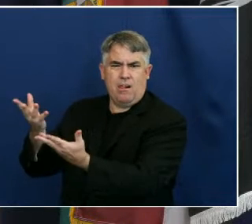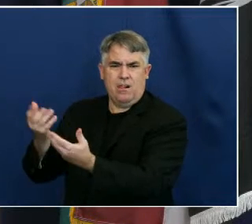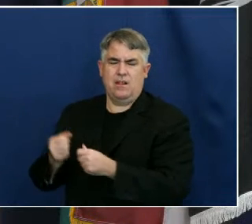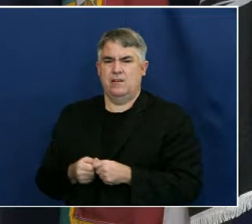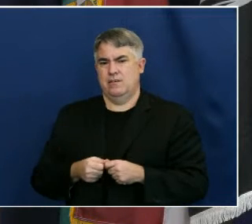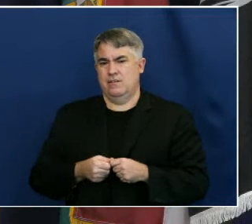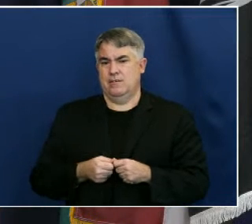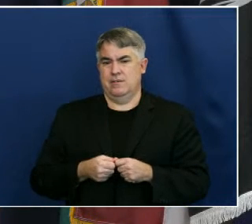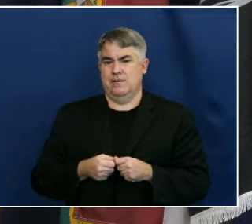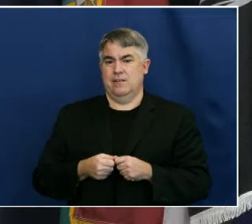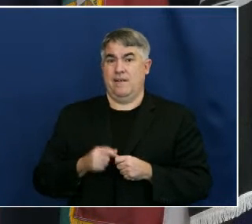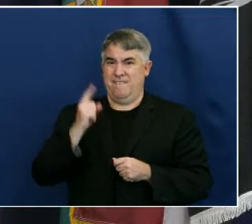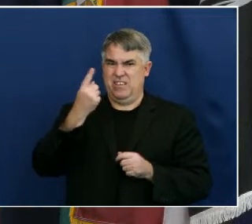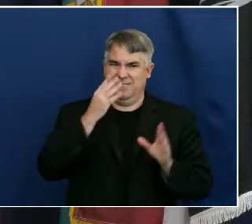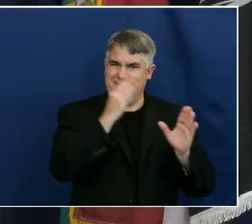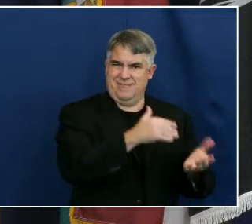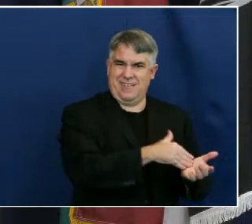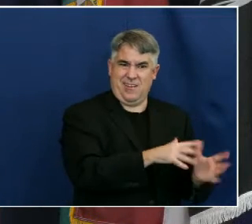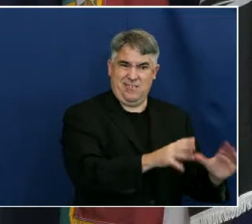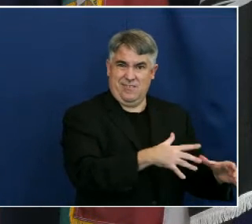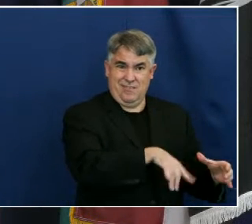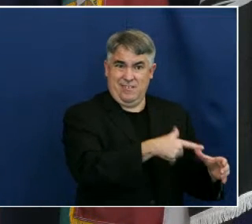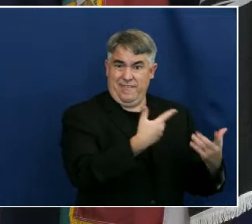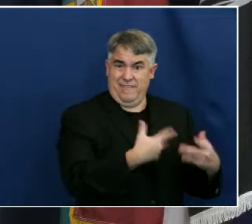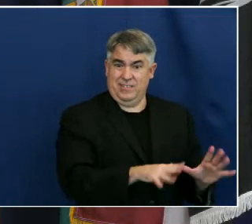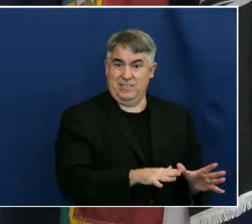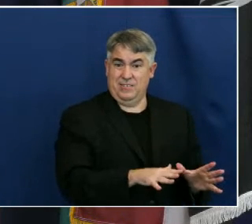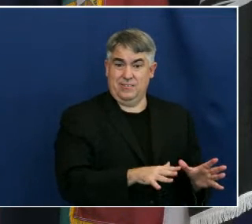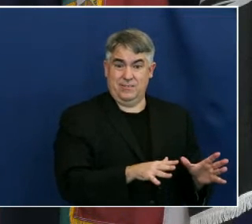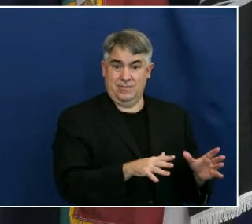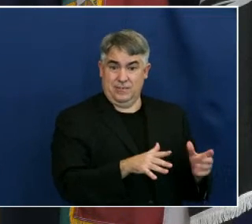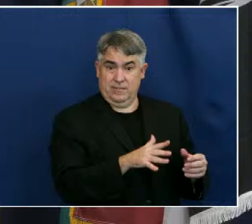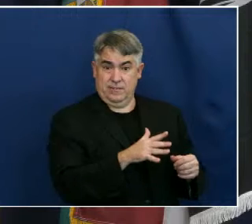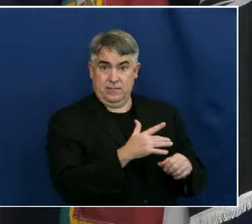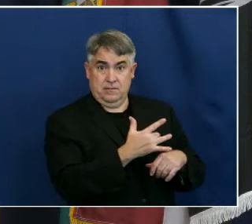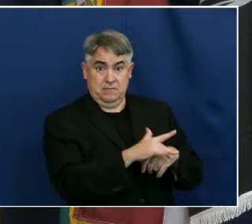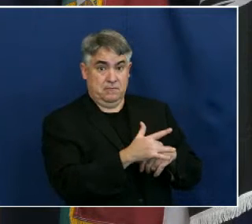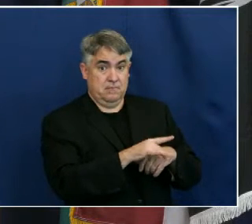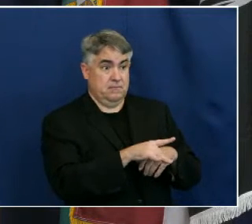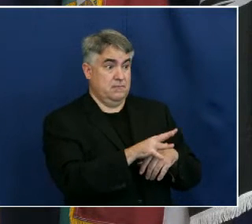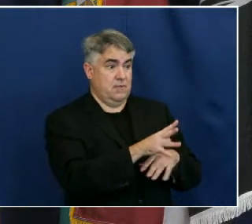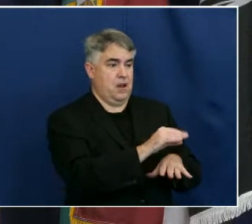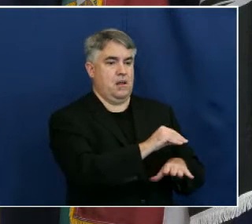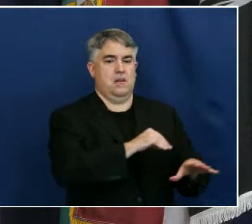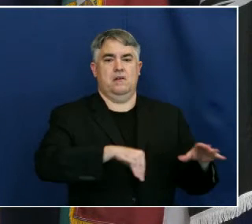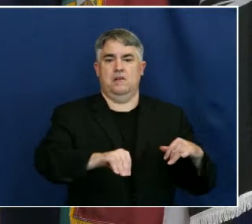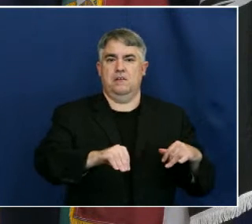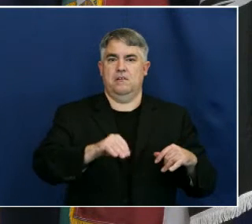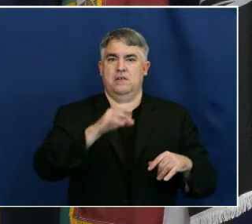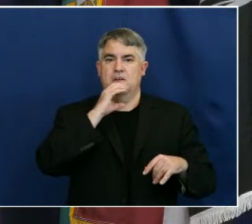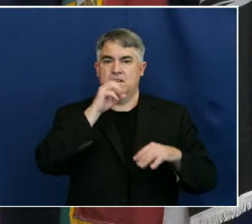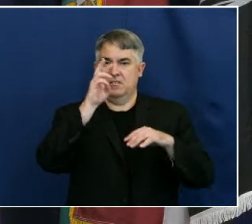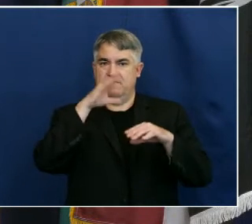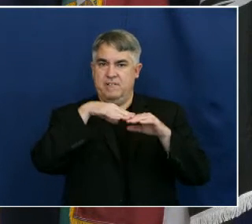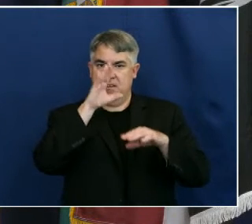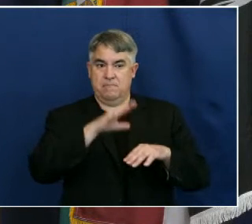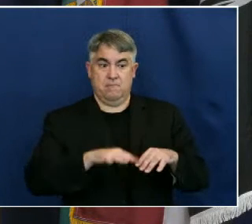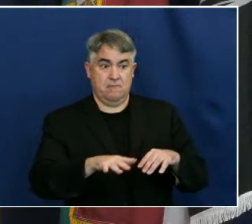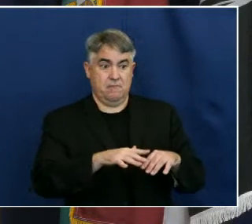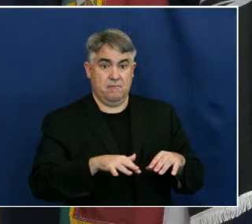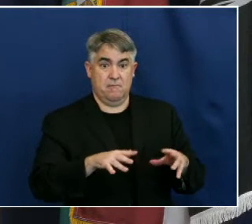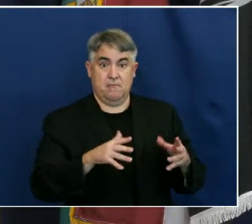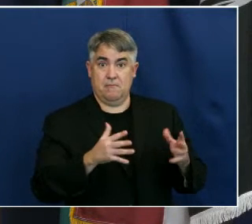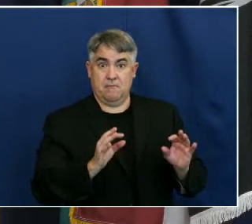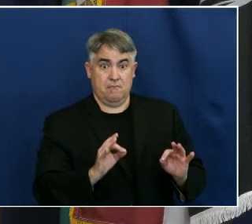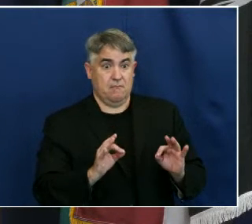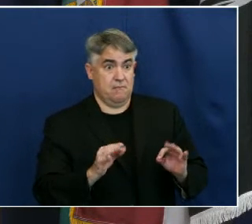opened up 75 and older. We saw slack in the system. We opened up 65 and older. And we are seeing some slack in the system, and we're seeing increased shipments as